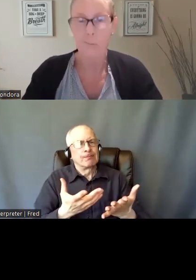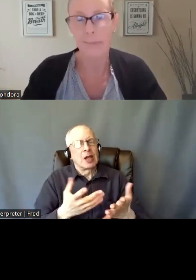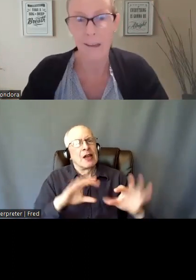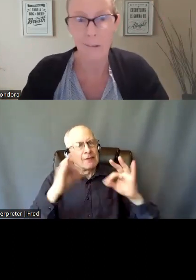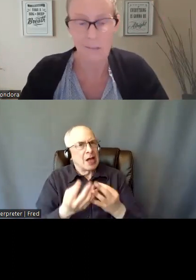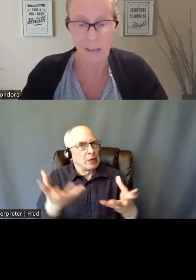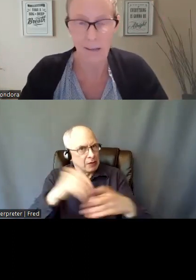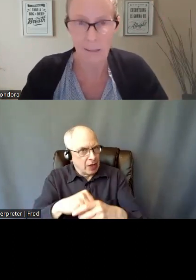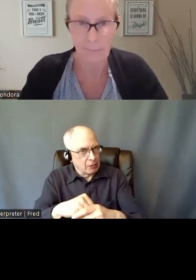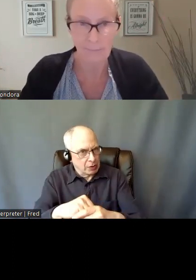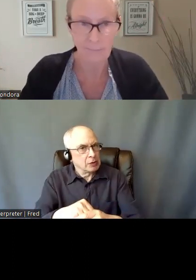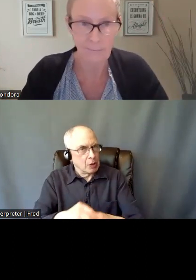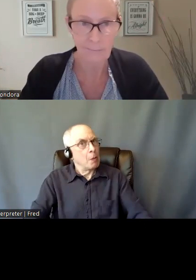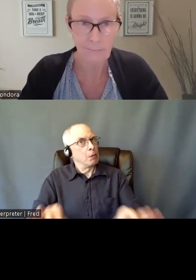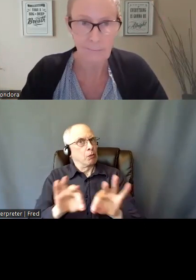today about what that looks like.